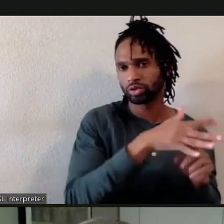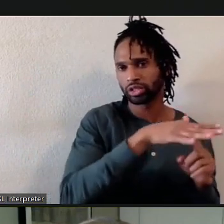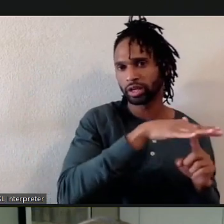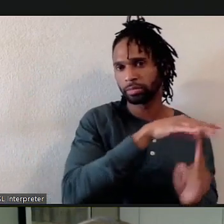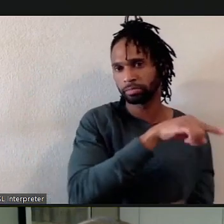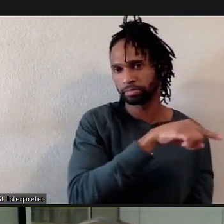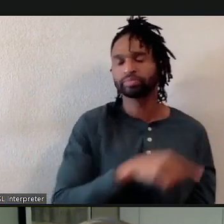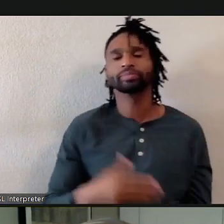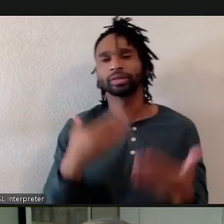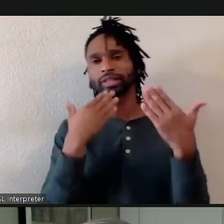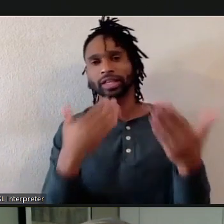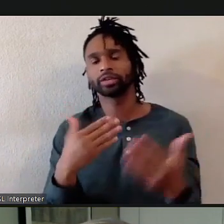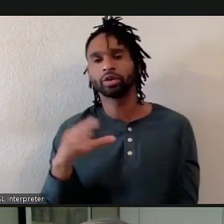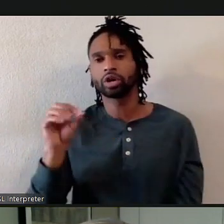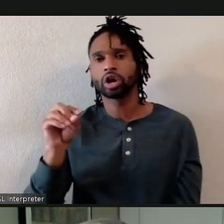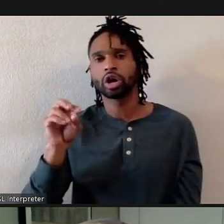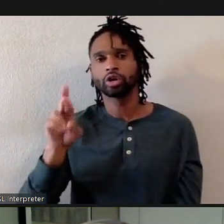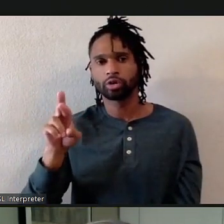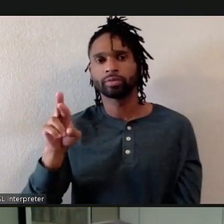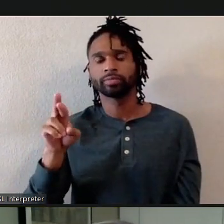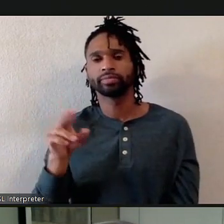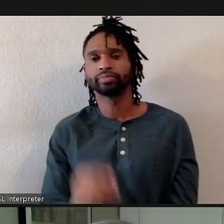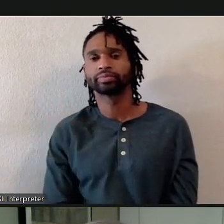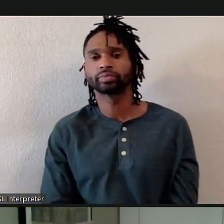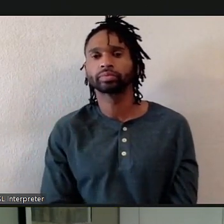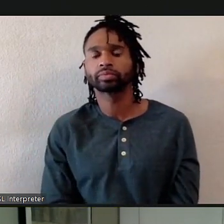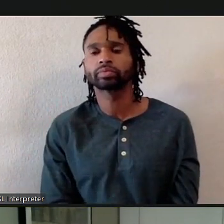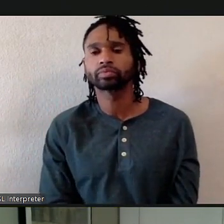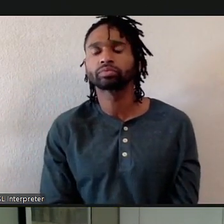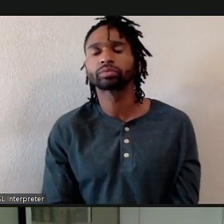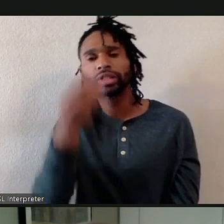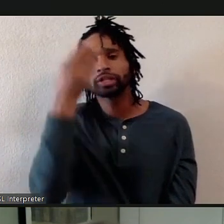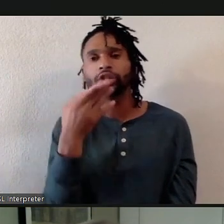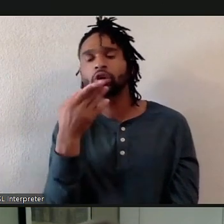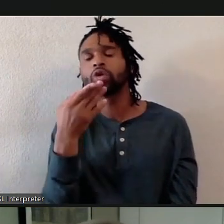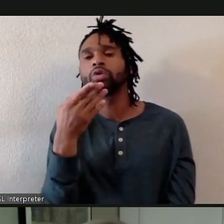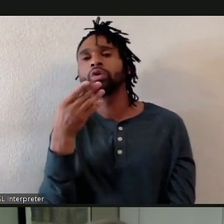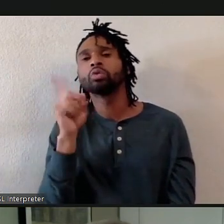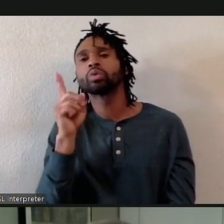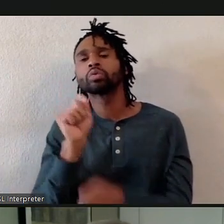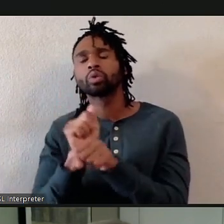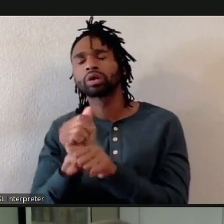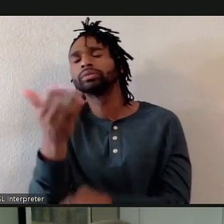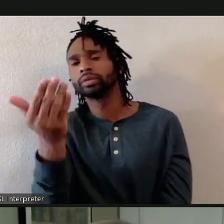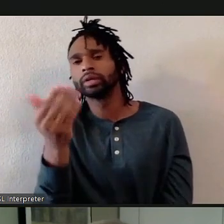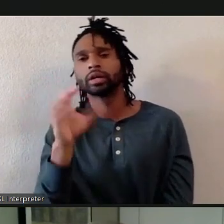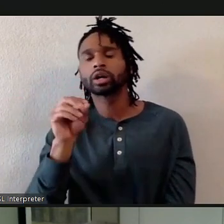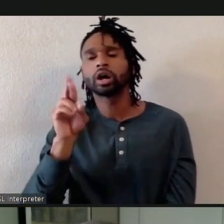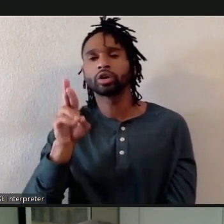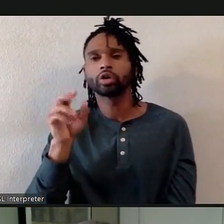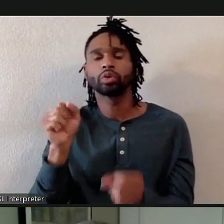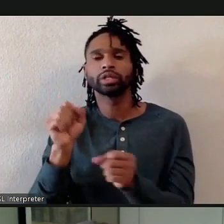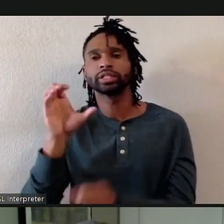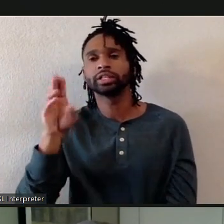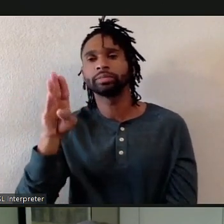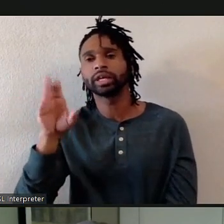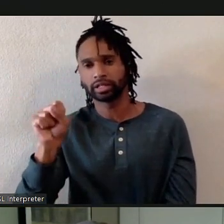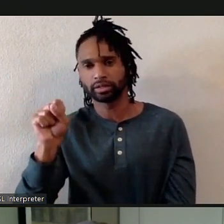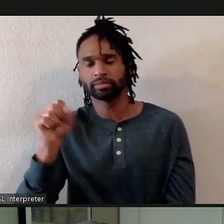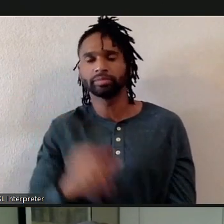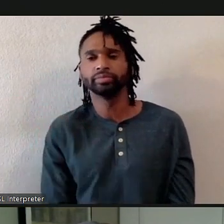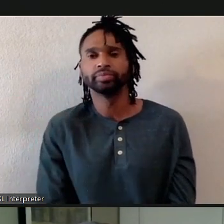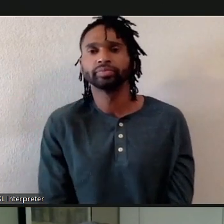Great, thank you. Connor, I'm going to take it over to you if you could say which outlet you're with. Hi, yeah, Connor McHugh with CBS 4 here.